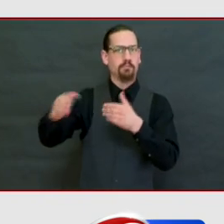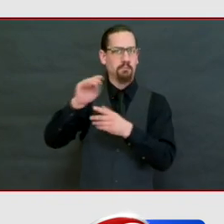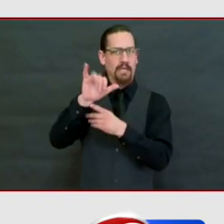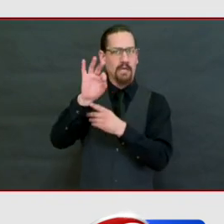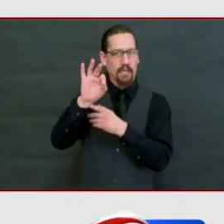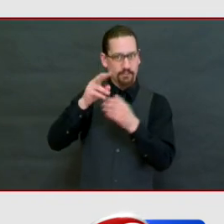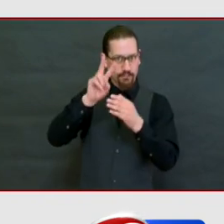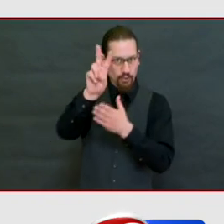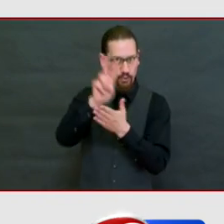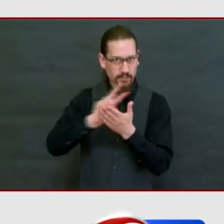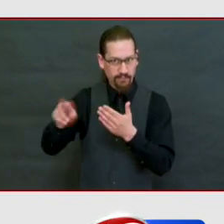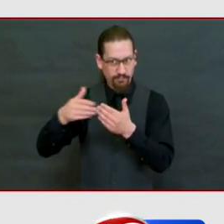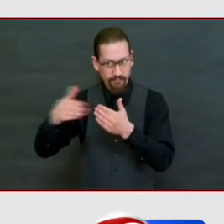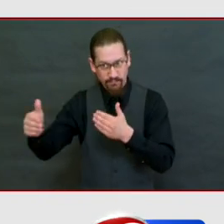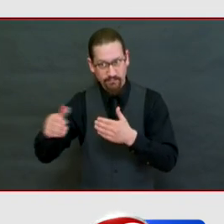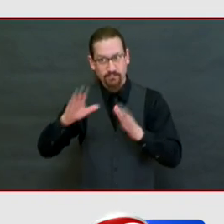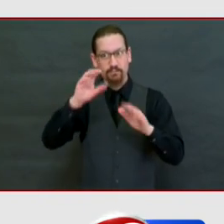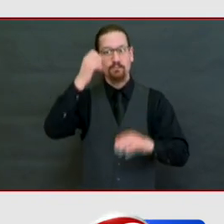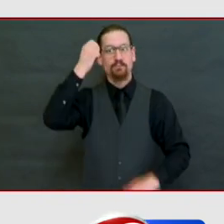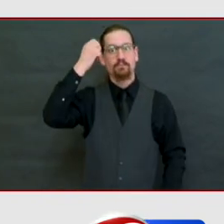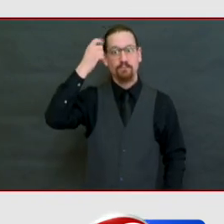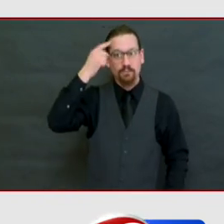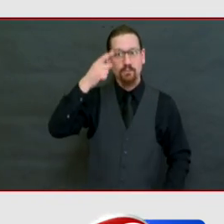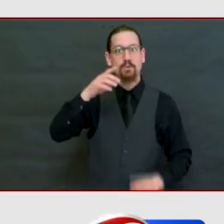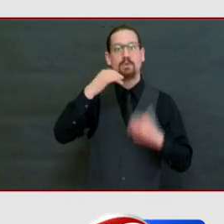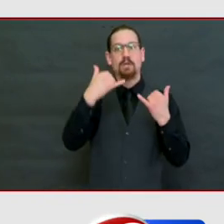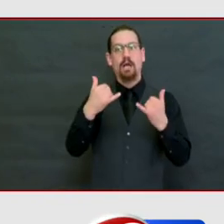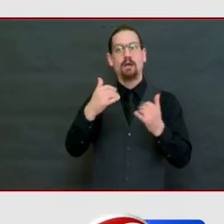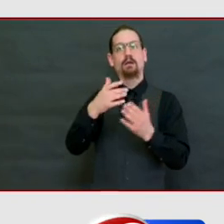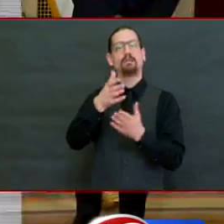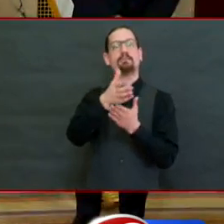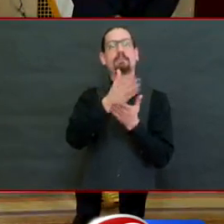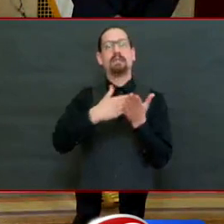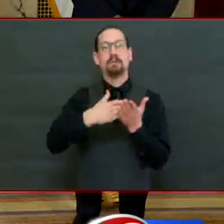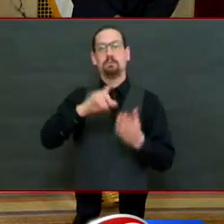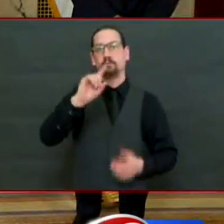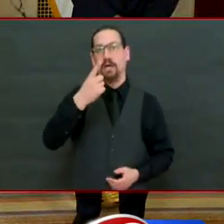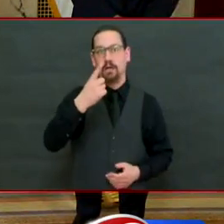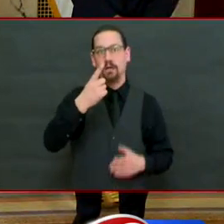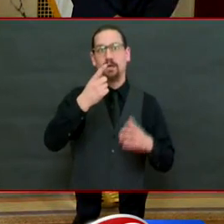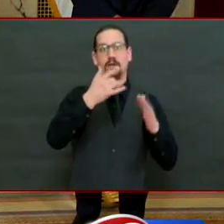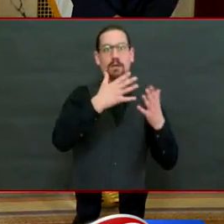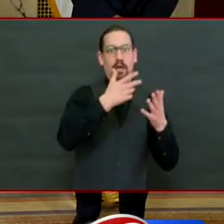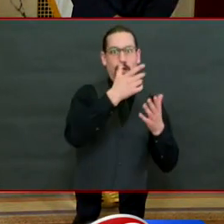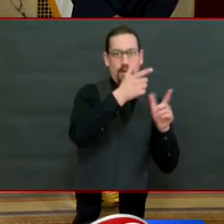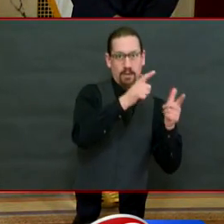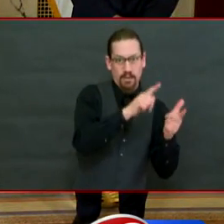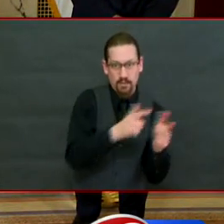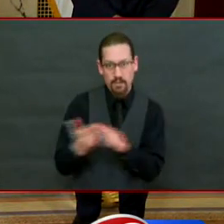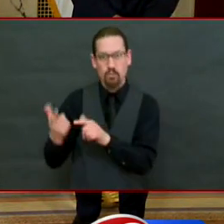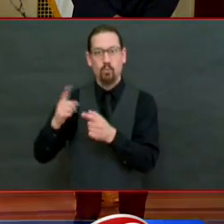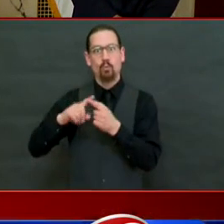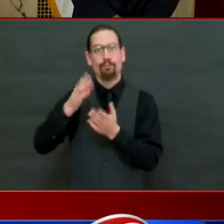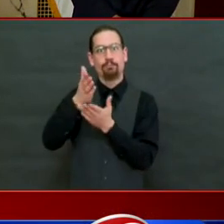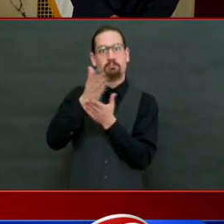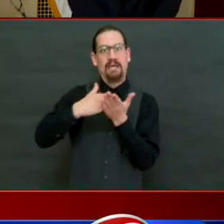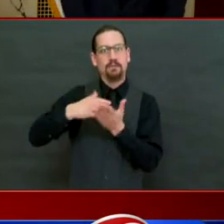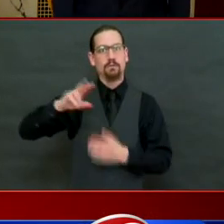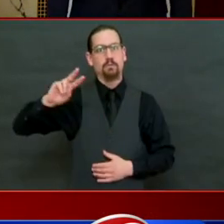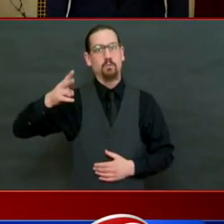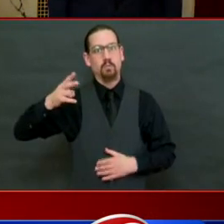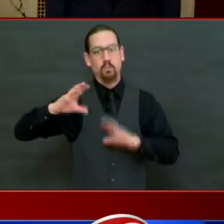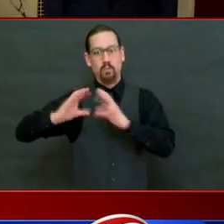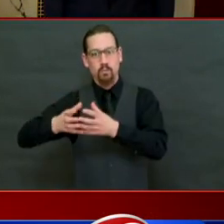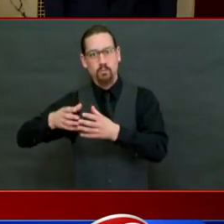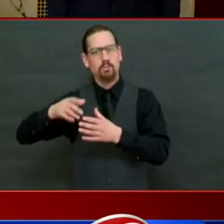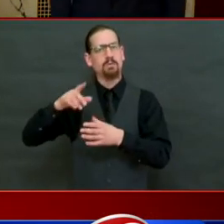is flexibility. The name of the game here is flexibility. So every week, I'm going to come before you and